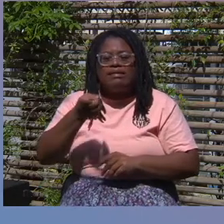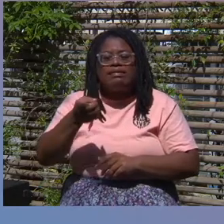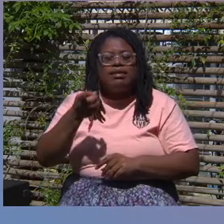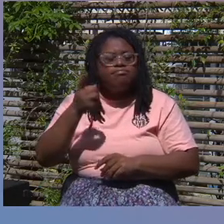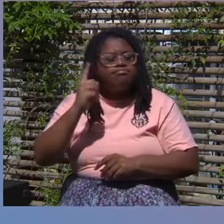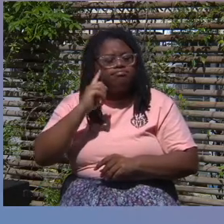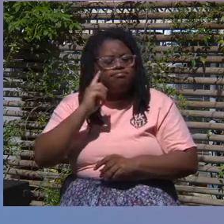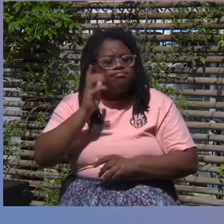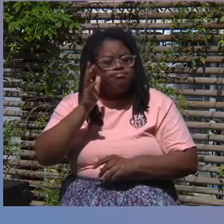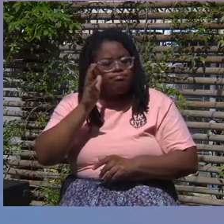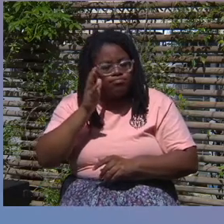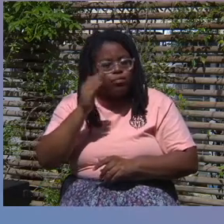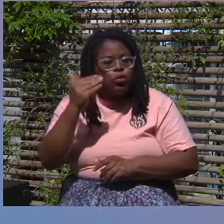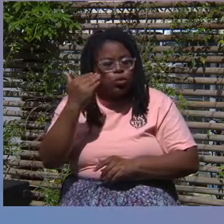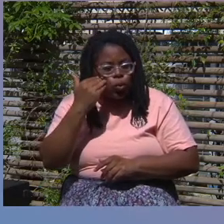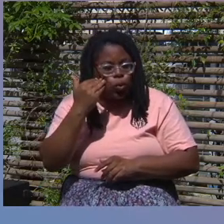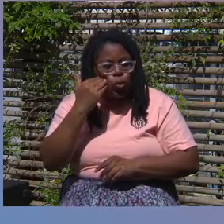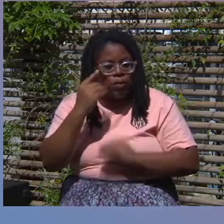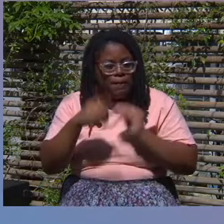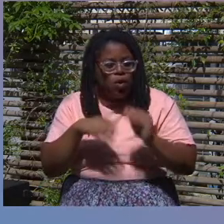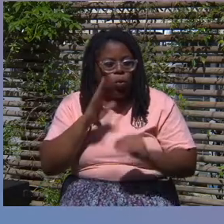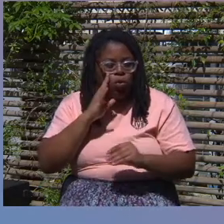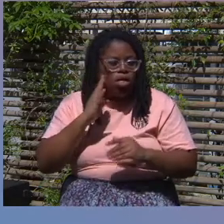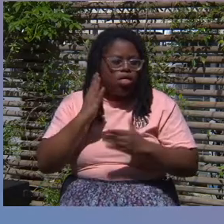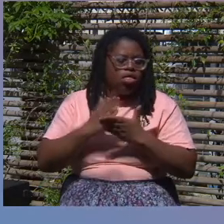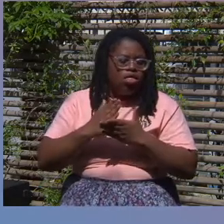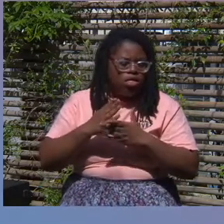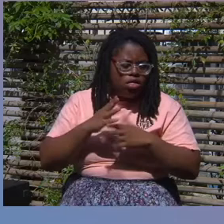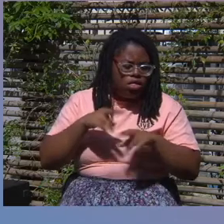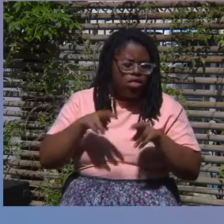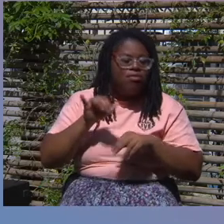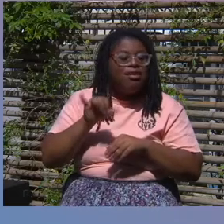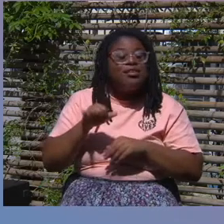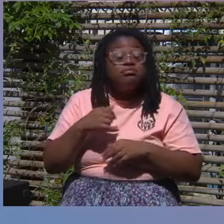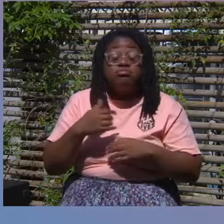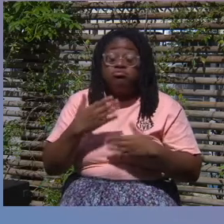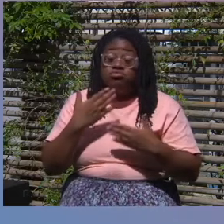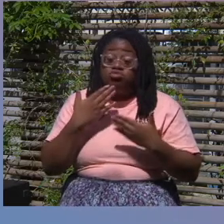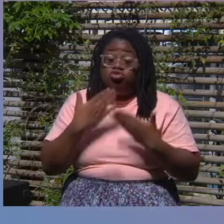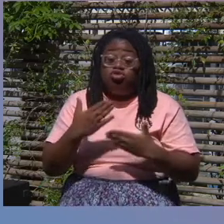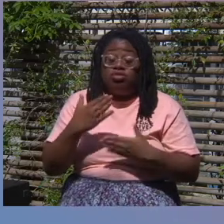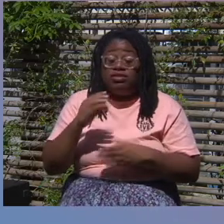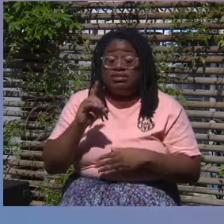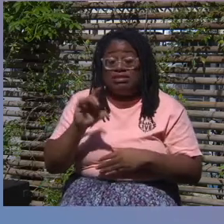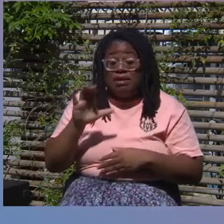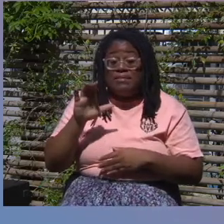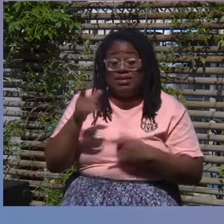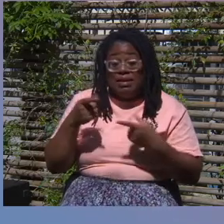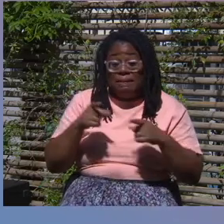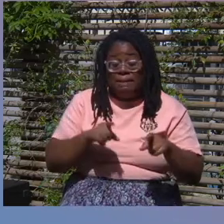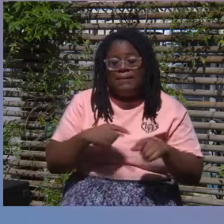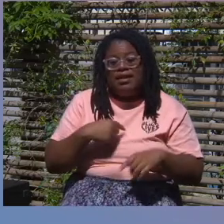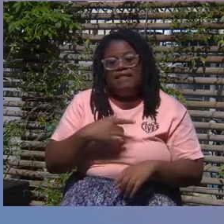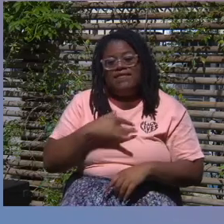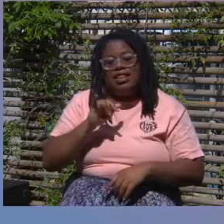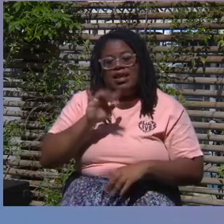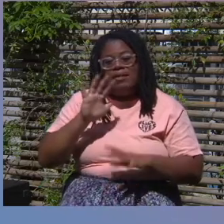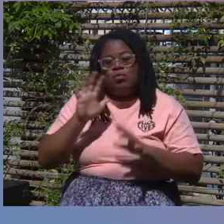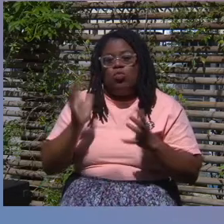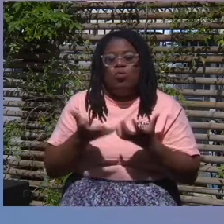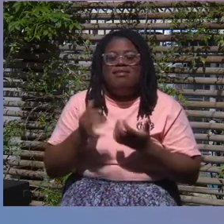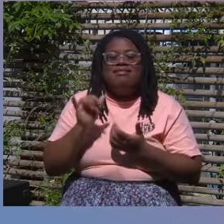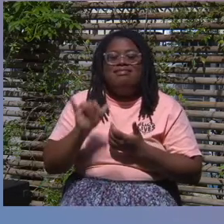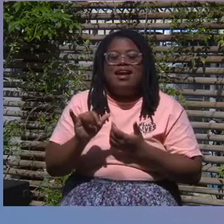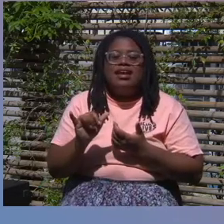need to hear, they need to know about. And there's some wonderful documentaries happening, and so I feel like I'm in a world